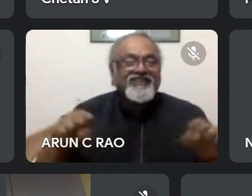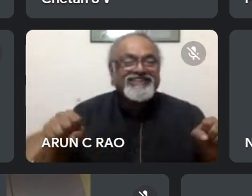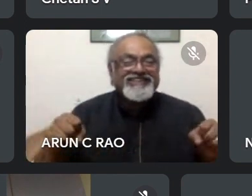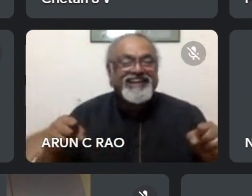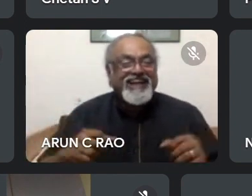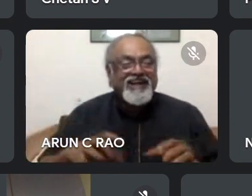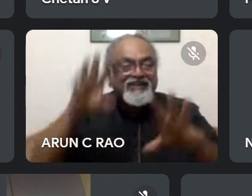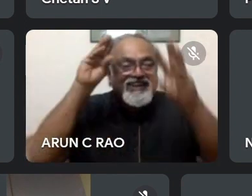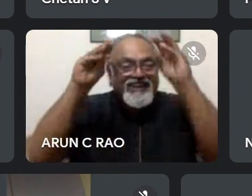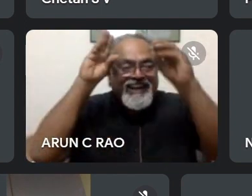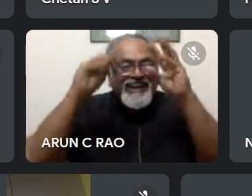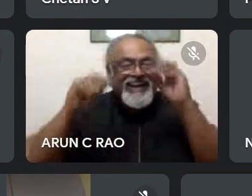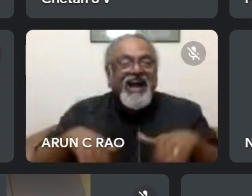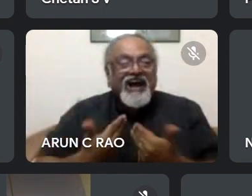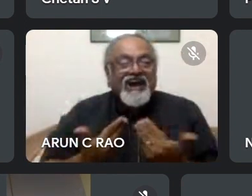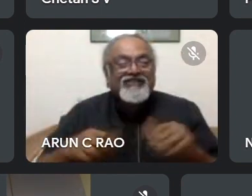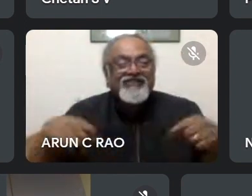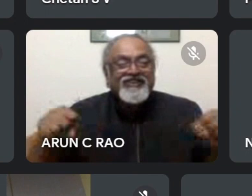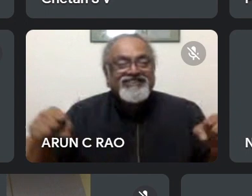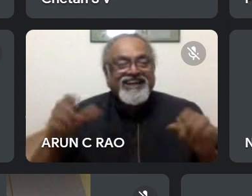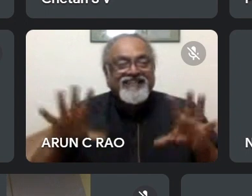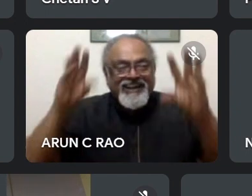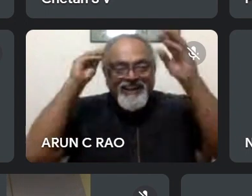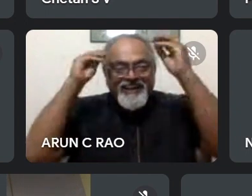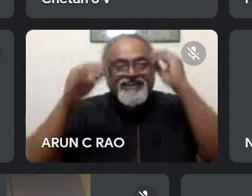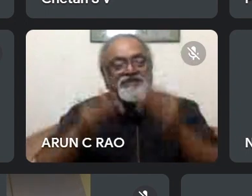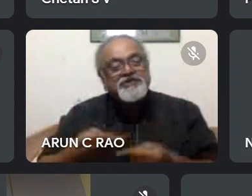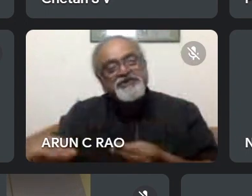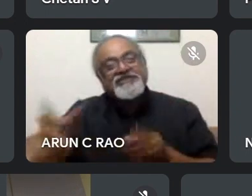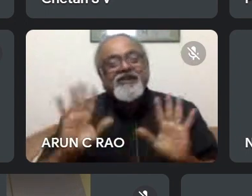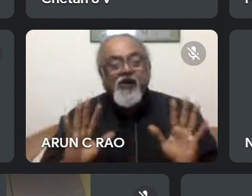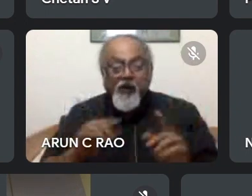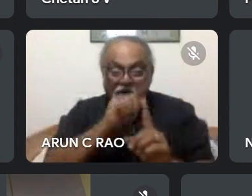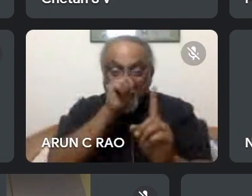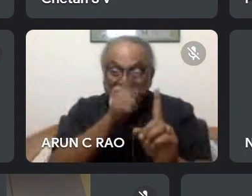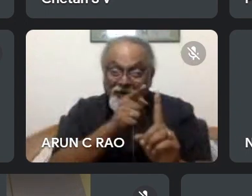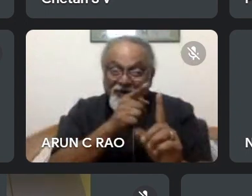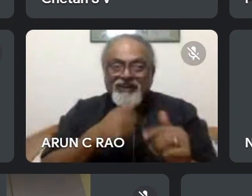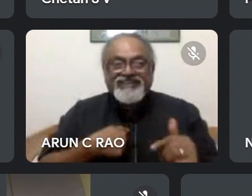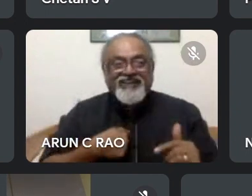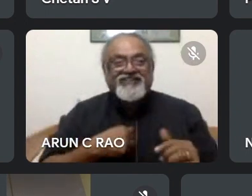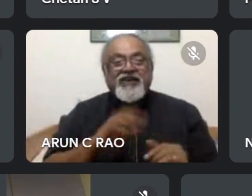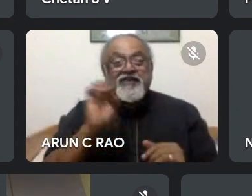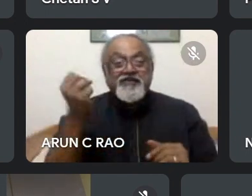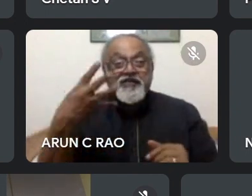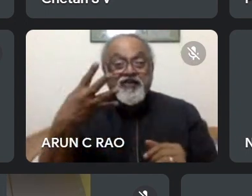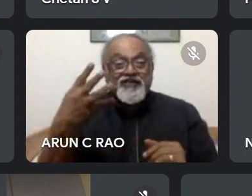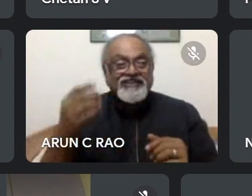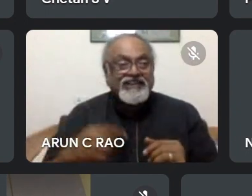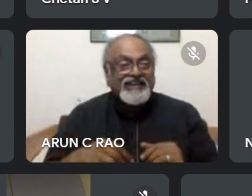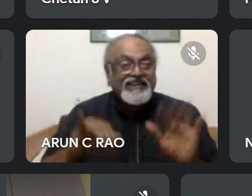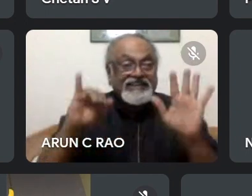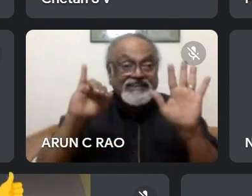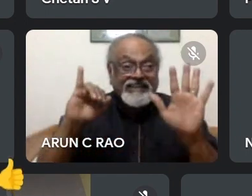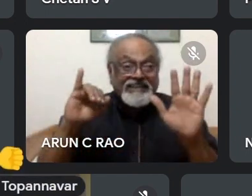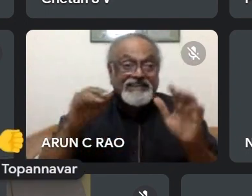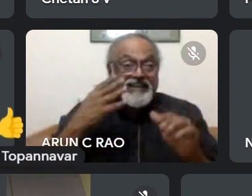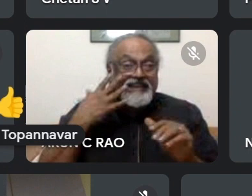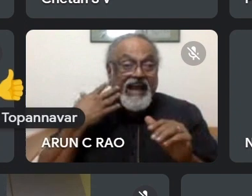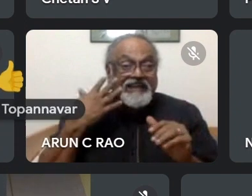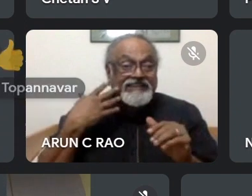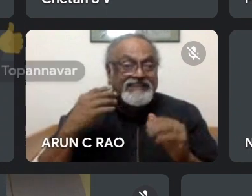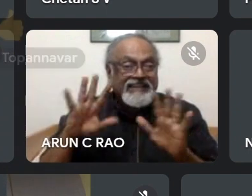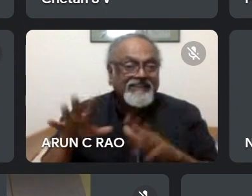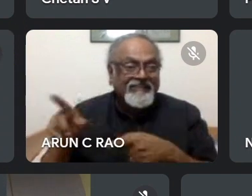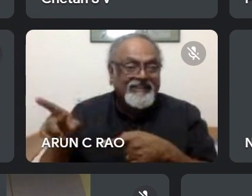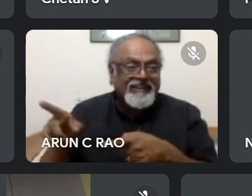how to drive a motorcycle. So that's the target I'm setting for myself. I have 6 cats. I had 10, 3 of them passed. So I